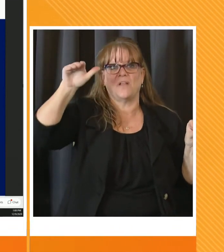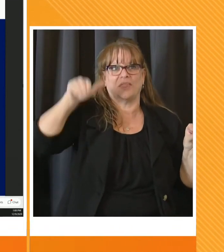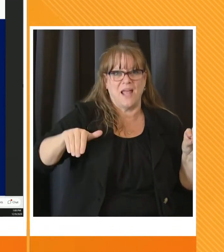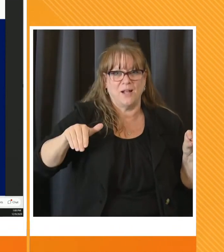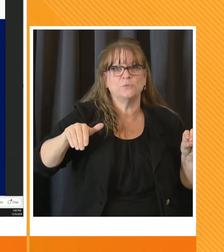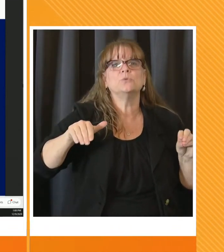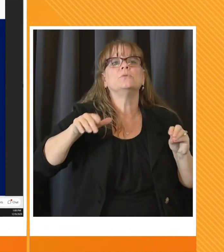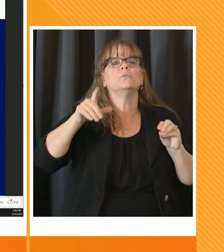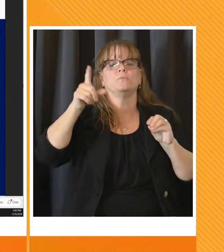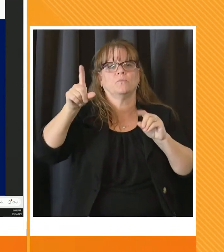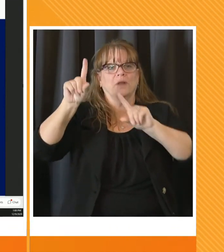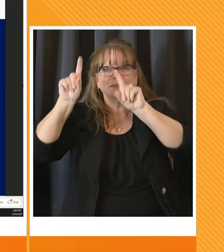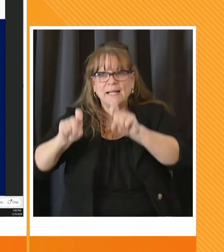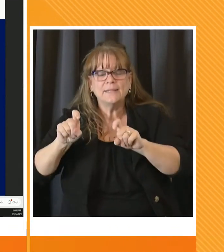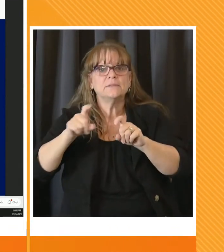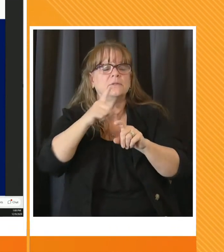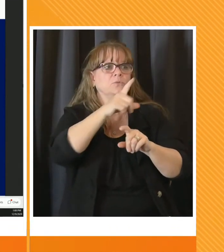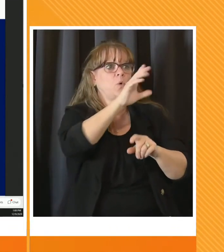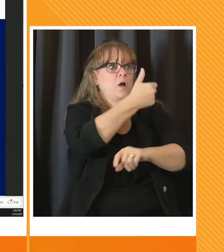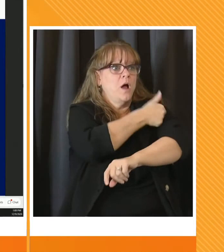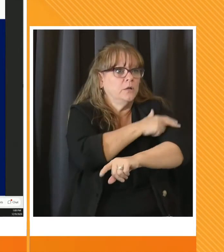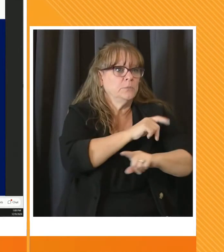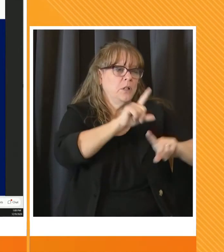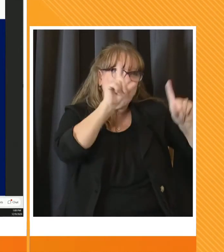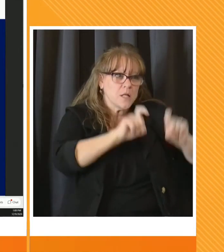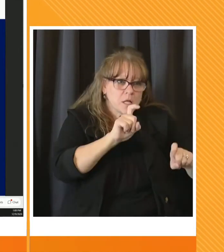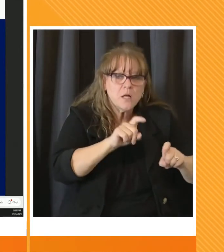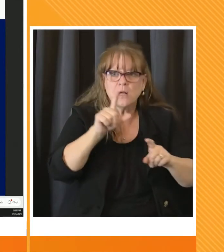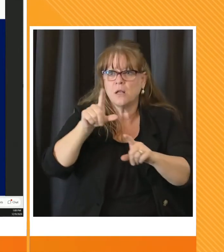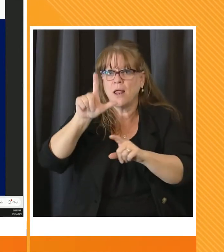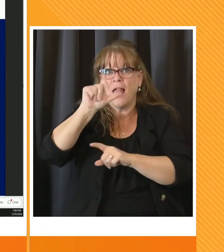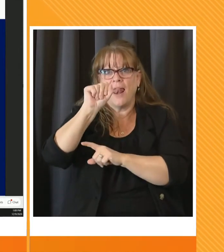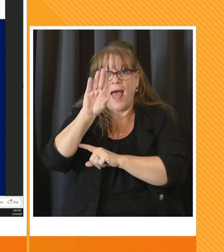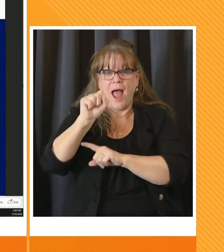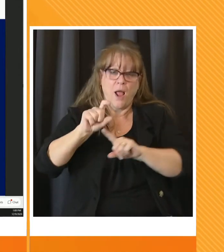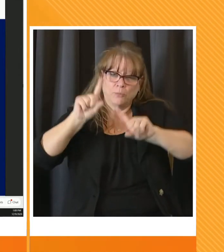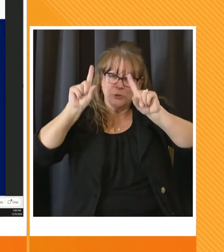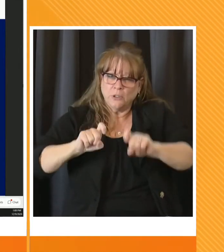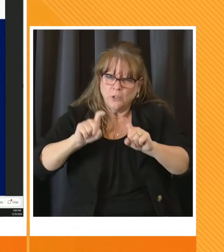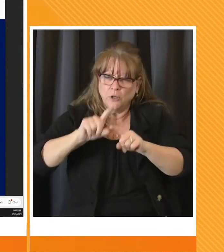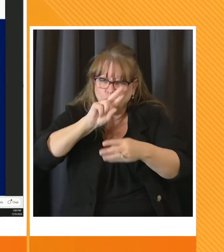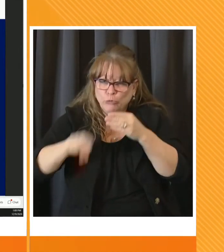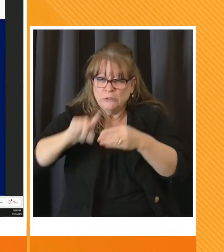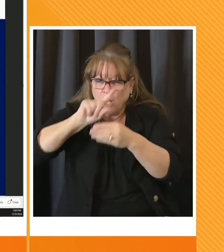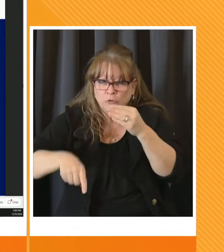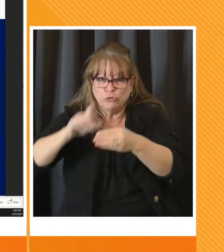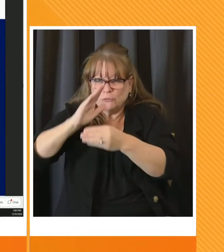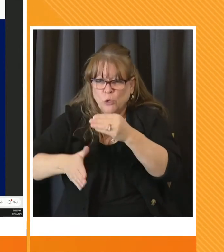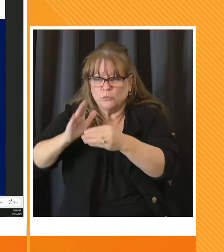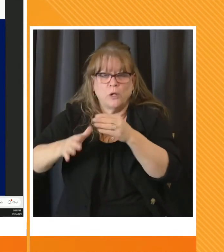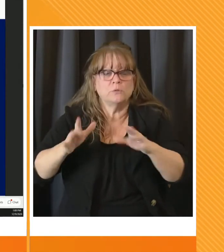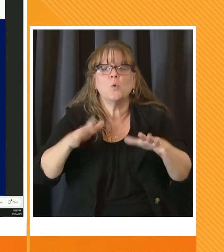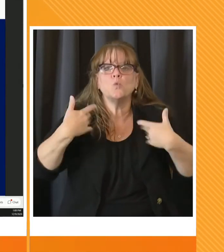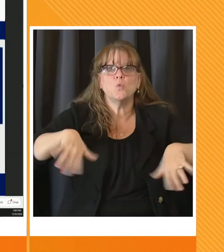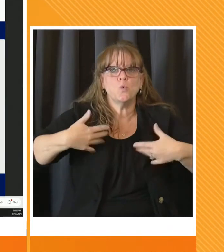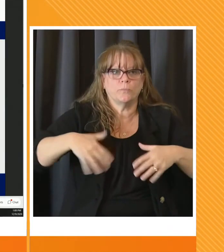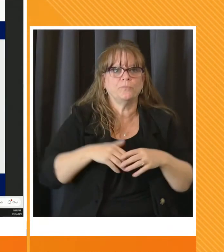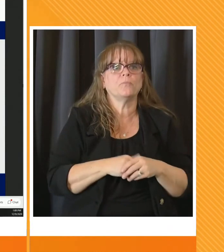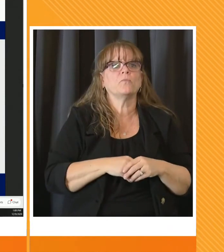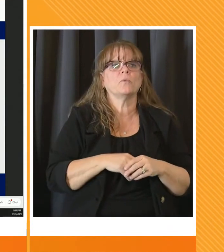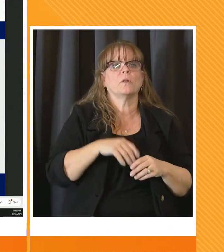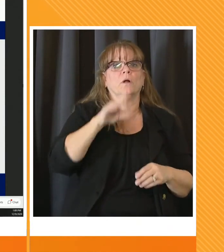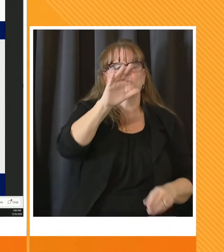capacity. We also know at the beginning, we had a lot of struggle with the supply chain,